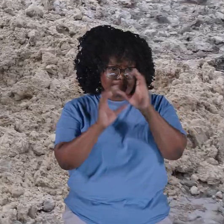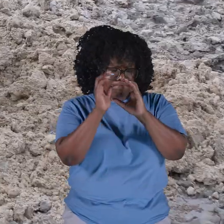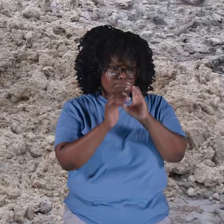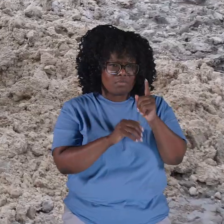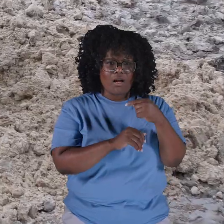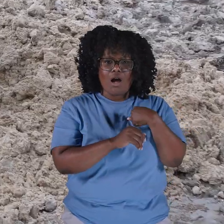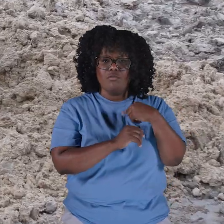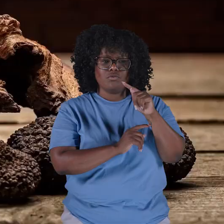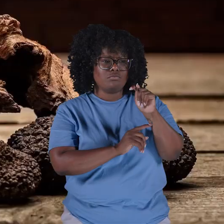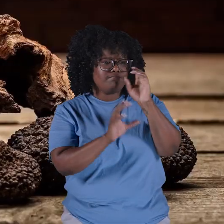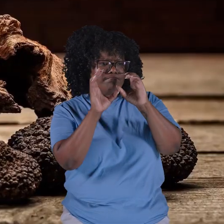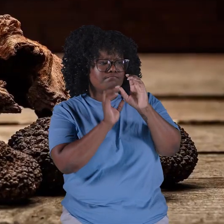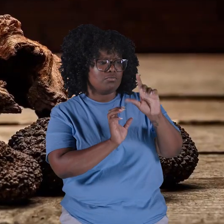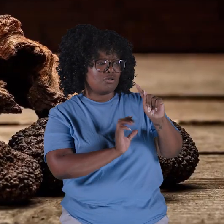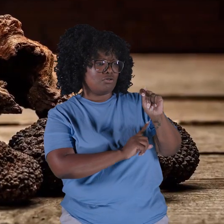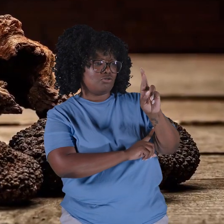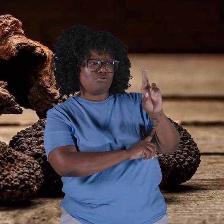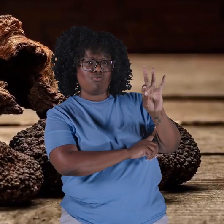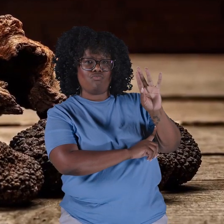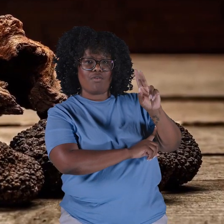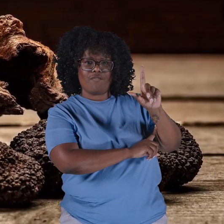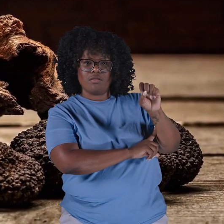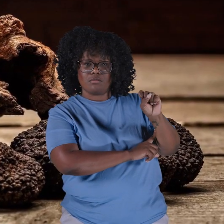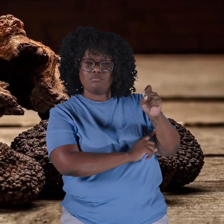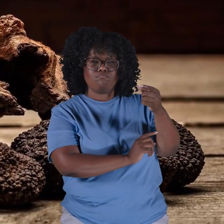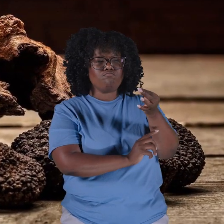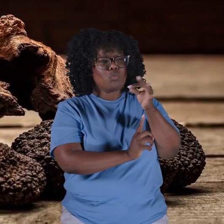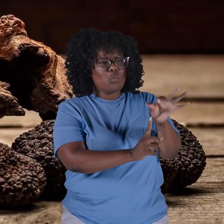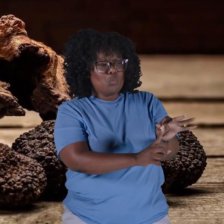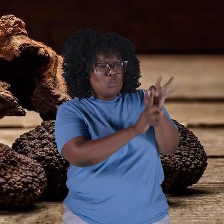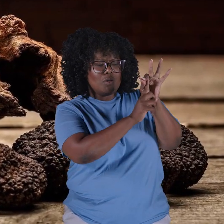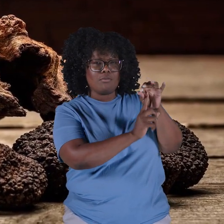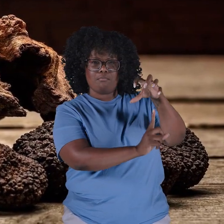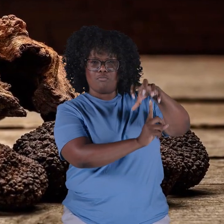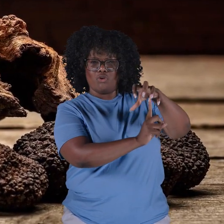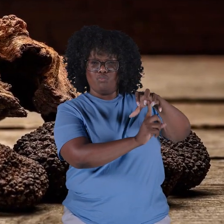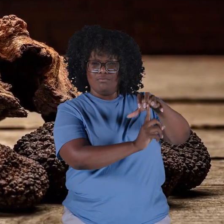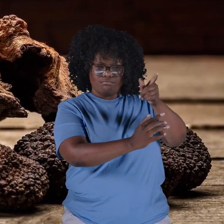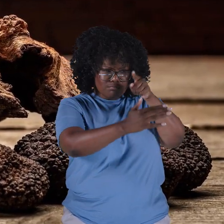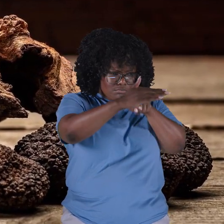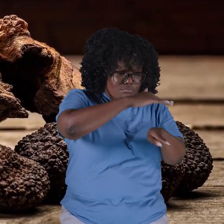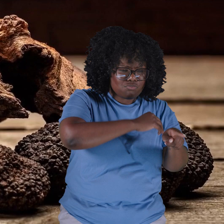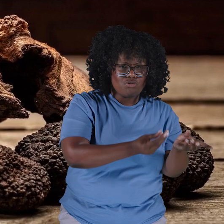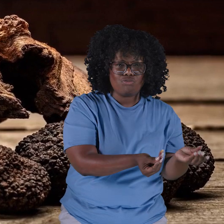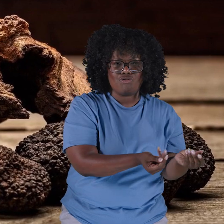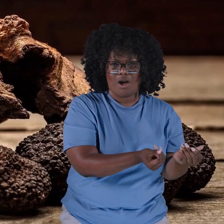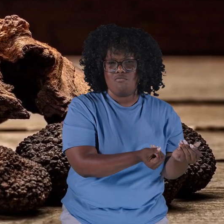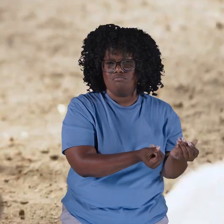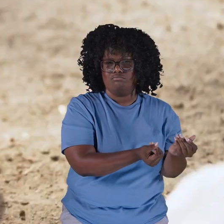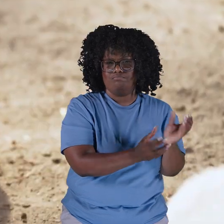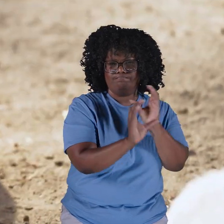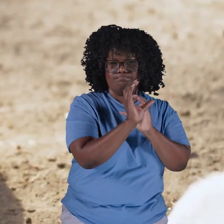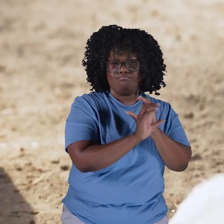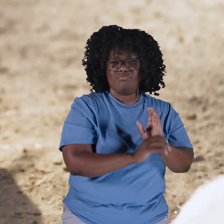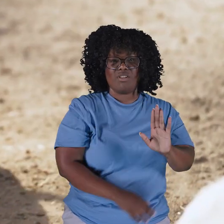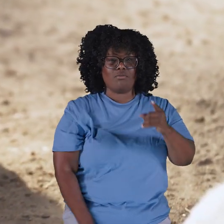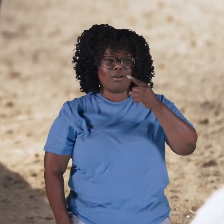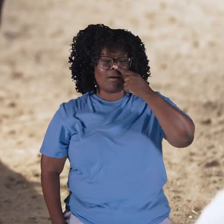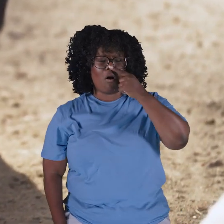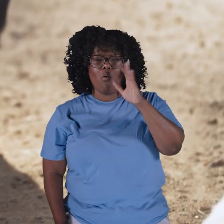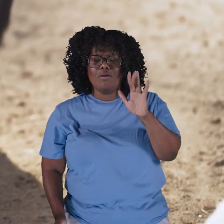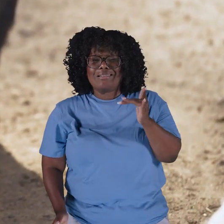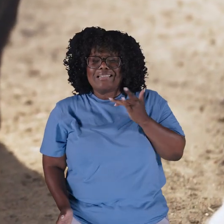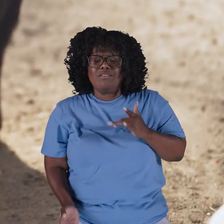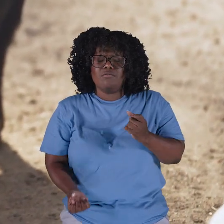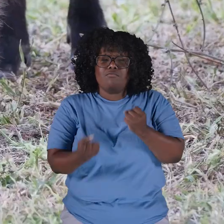find truffles, a rare and expensive mushroom that grows underground. Their snouts are